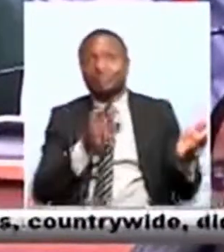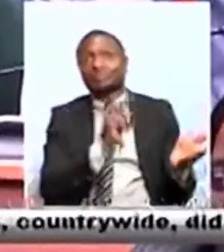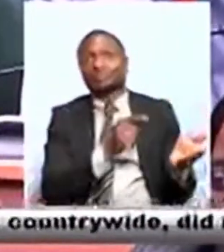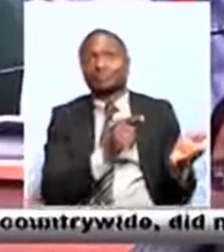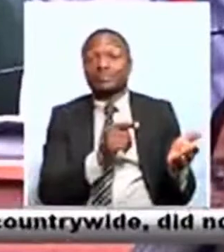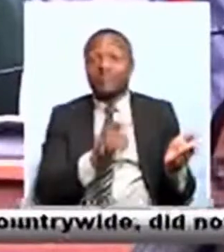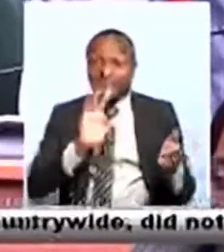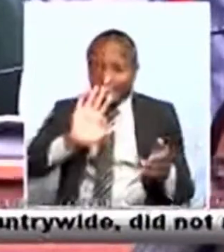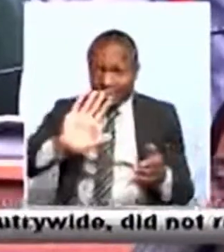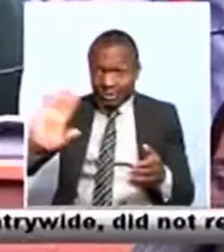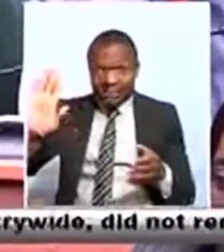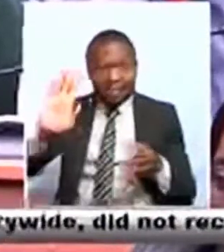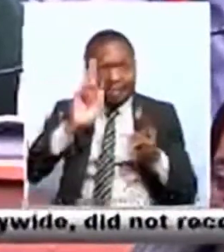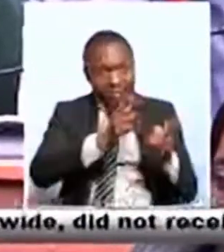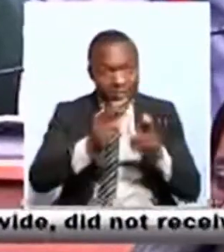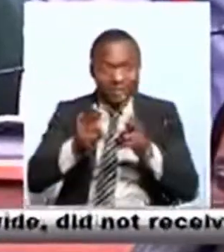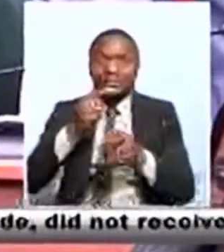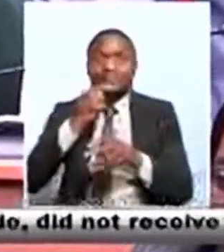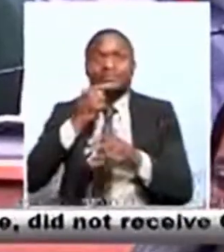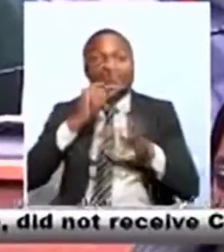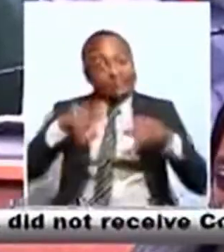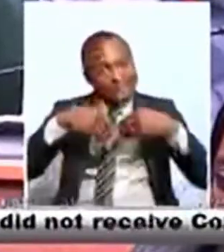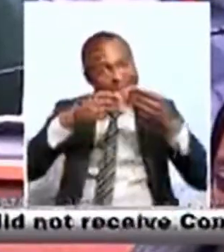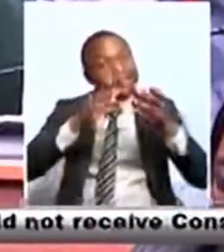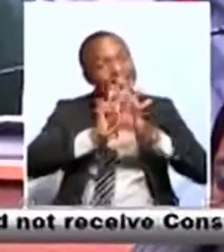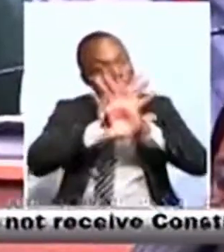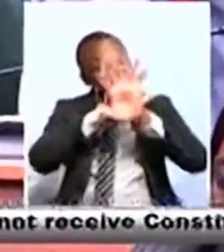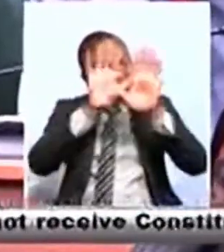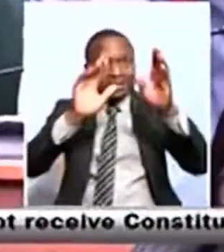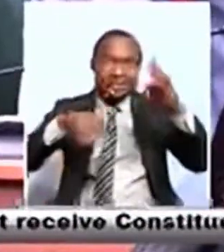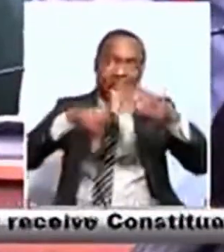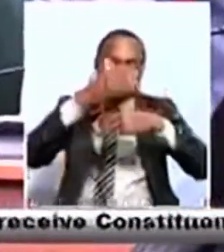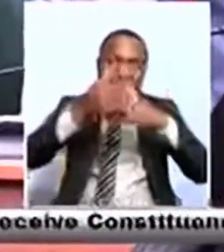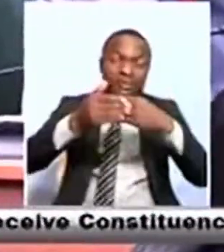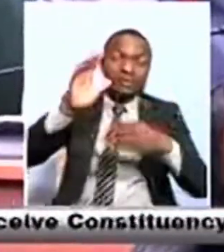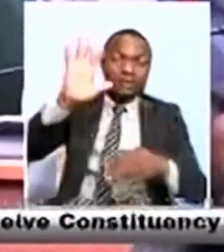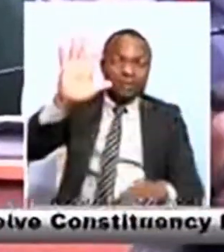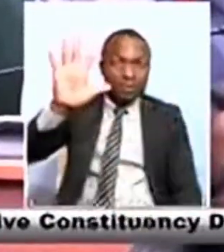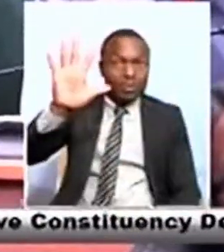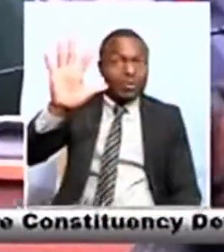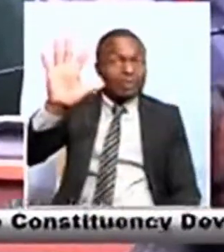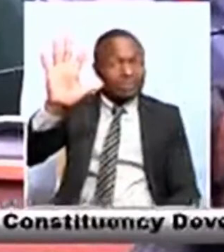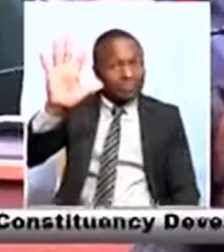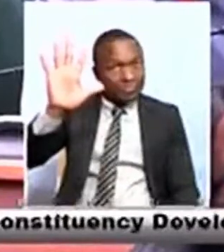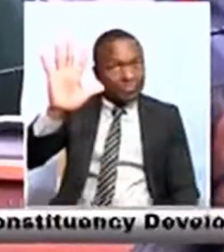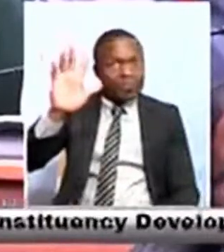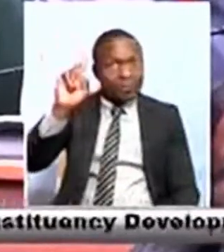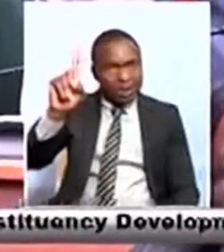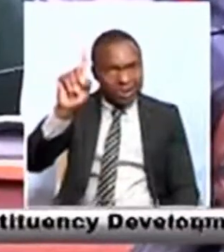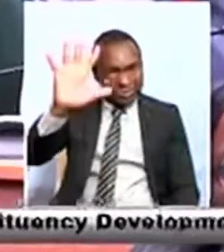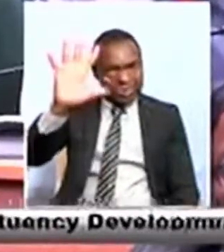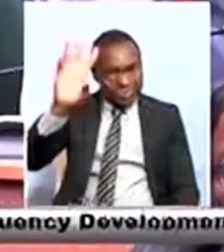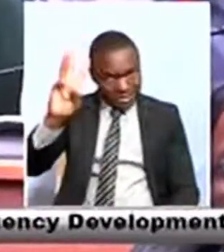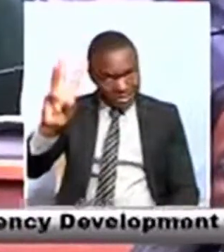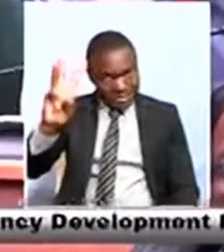my response, I made it very clear that out of 156 constituencies,